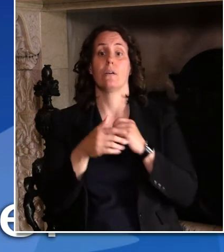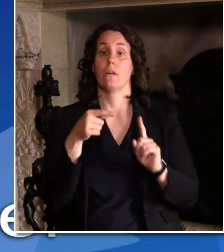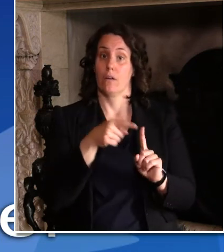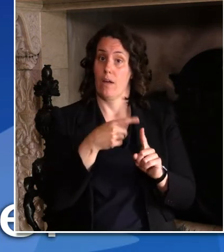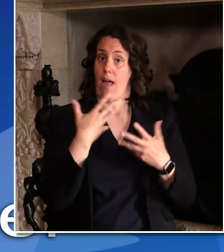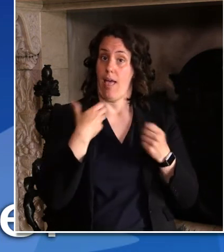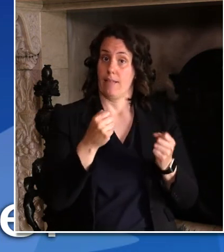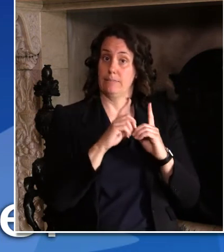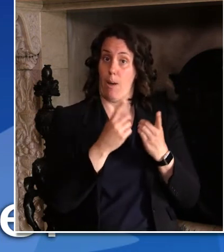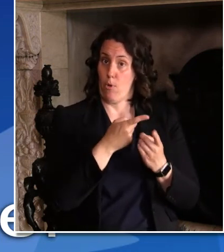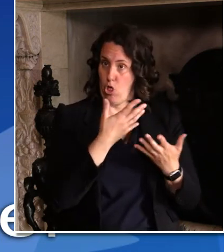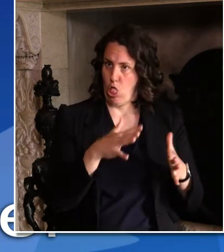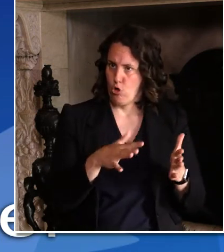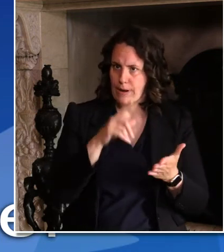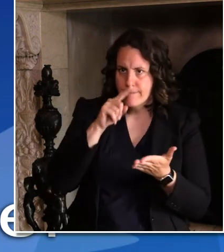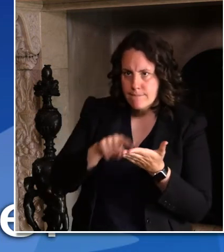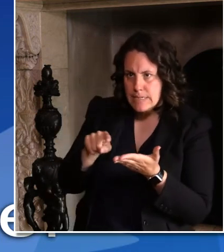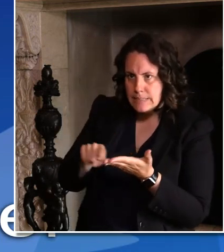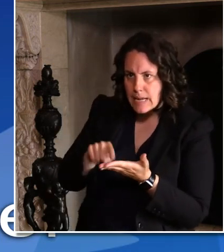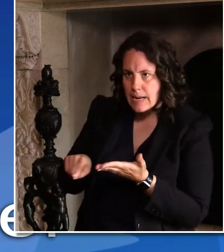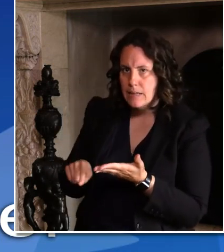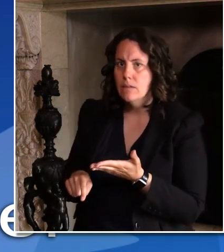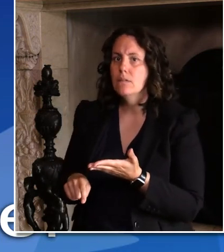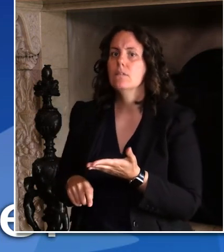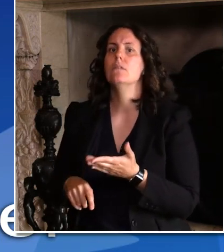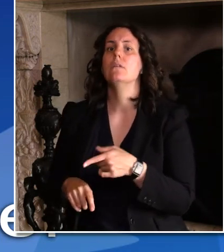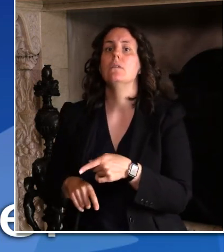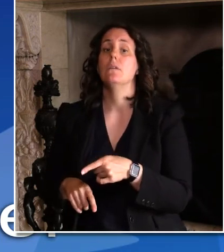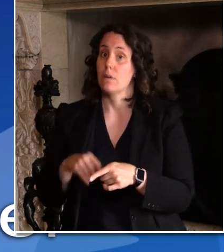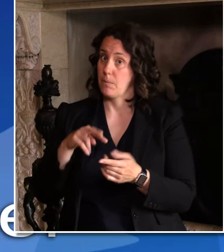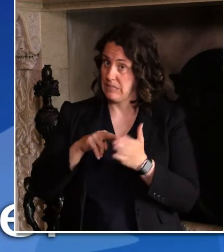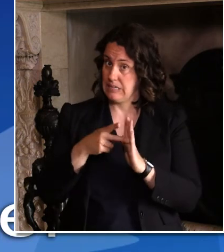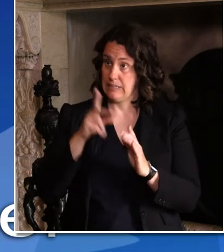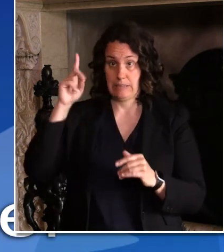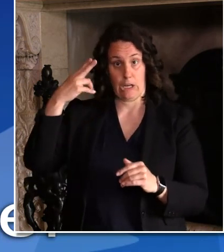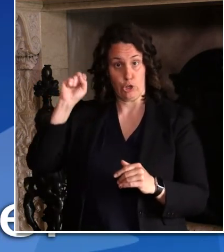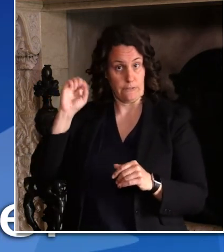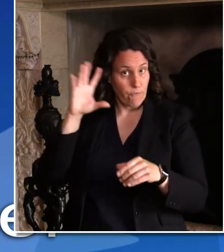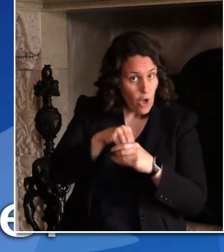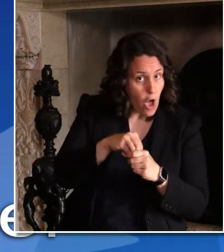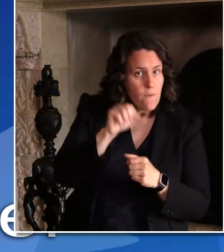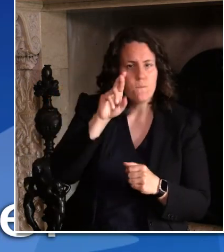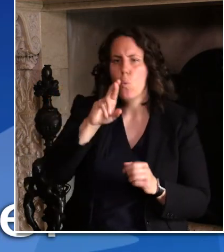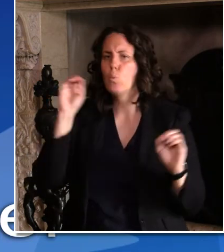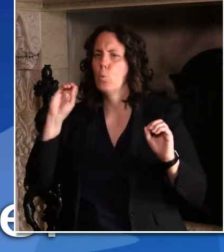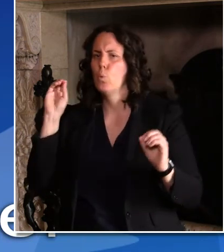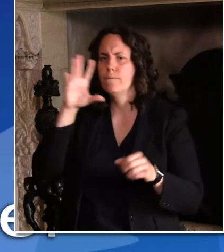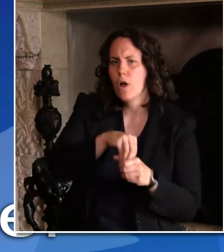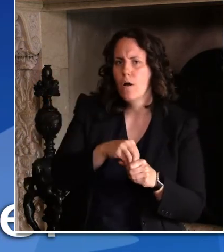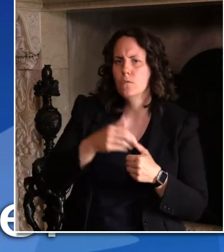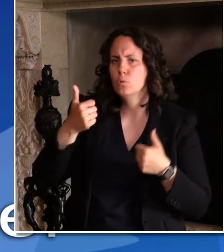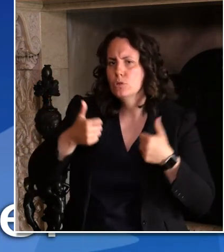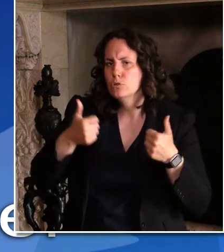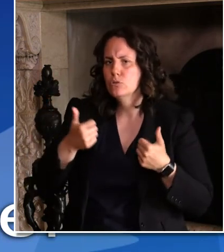they were reaching out to DHS for further aid, or if you guys have heard anything in regards to the outbreak there.